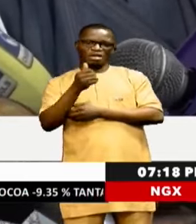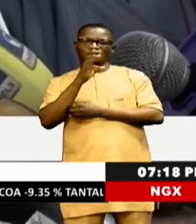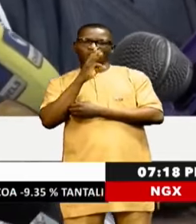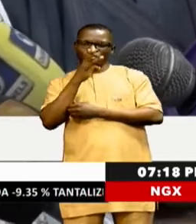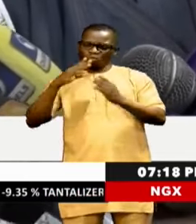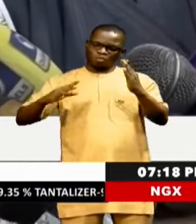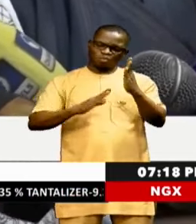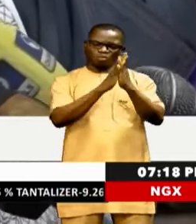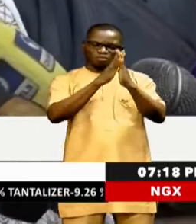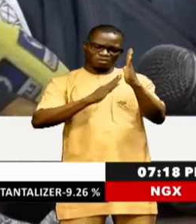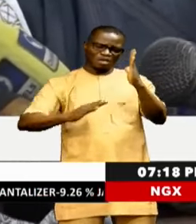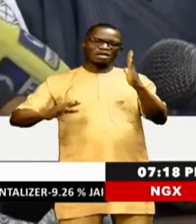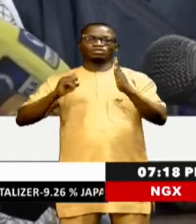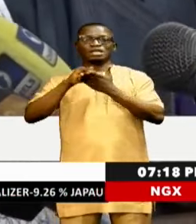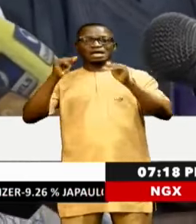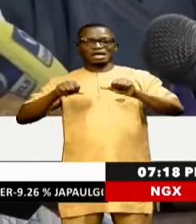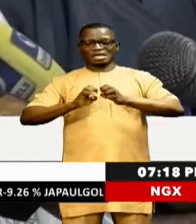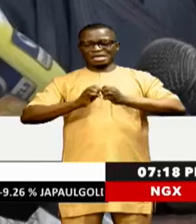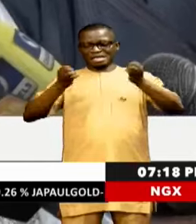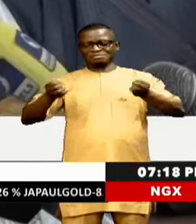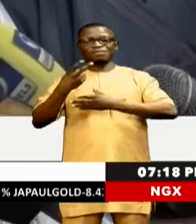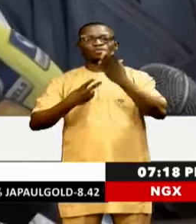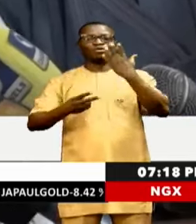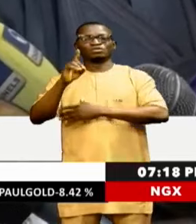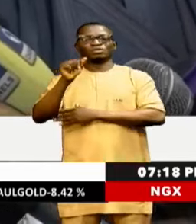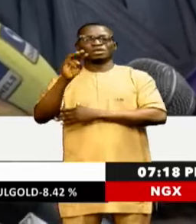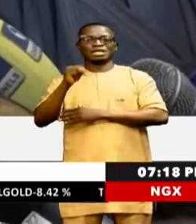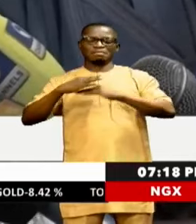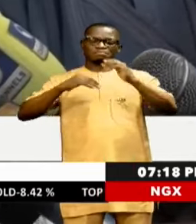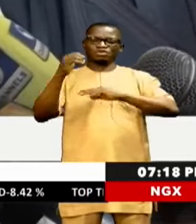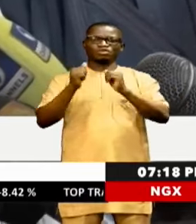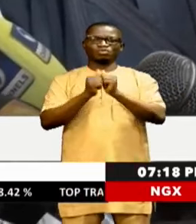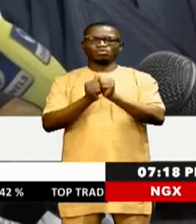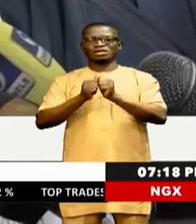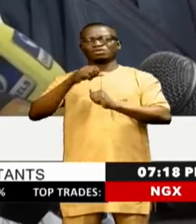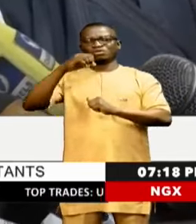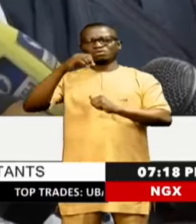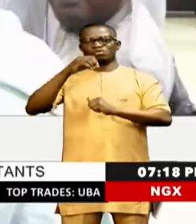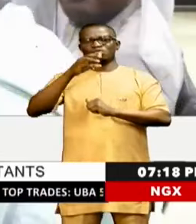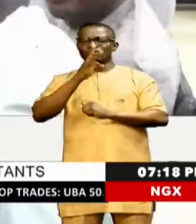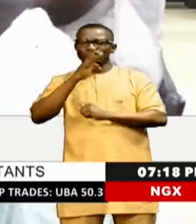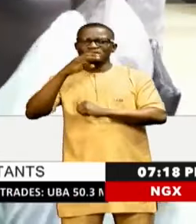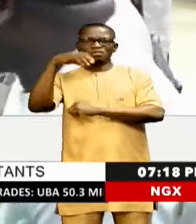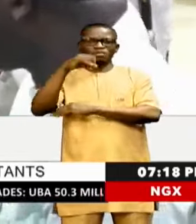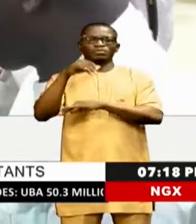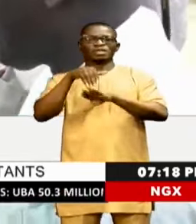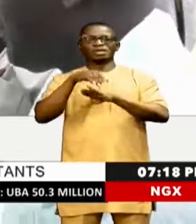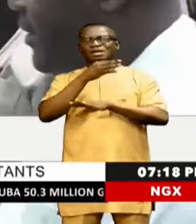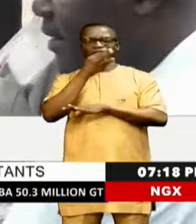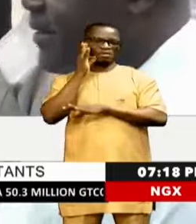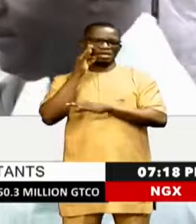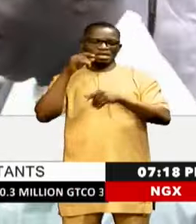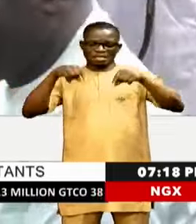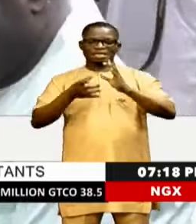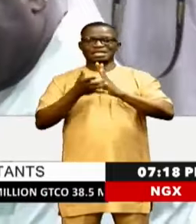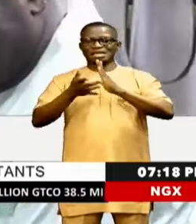expand both our dams infrastructure and irrigation facilities. So in due course, technical expert